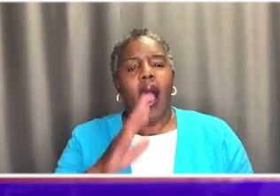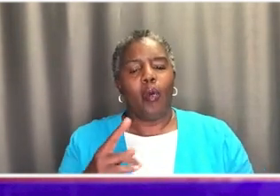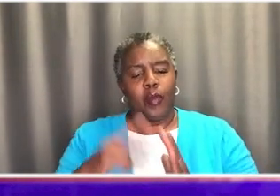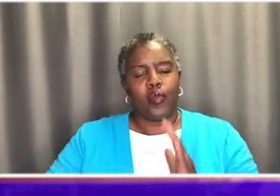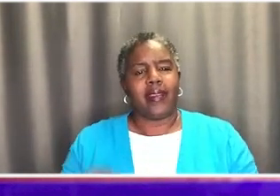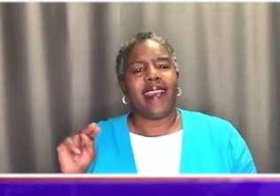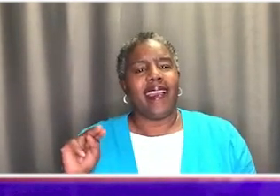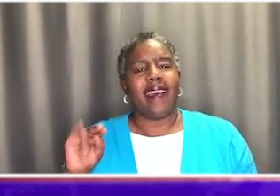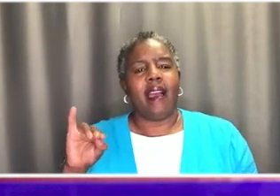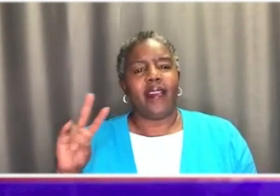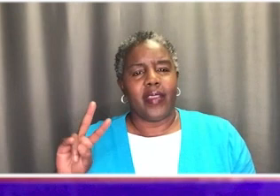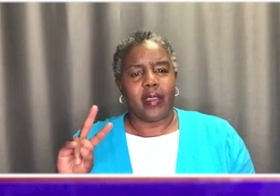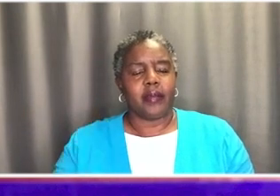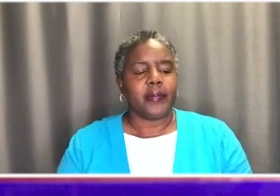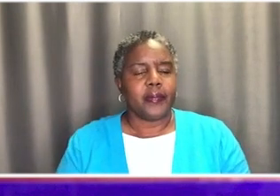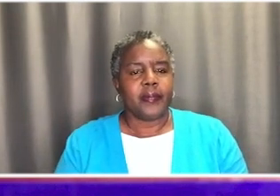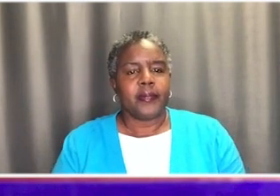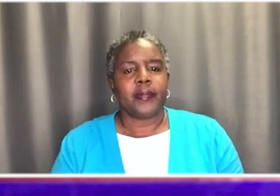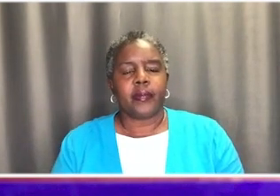New International Version.